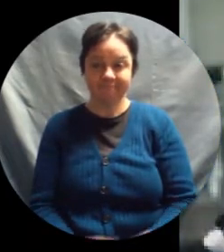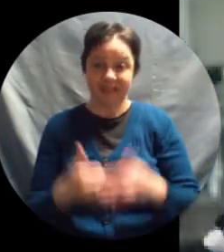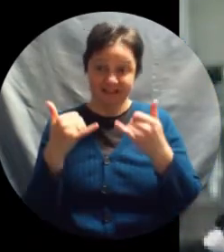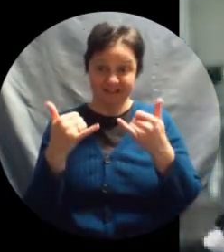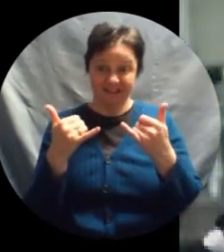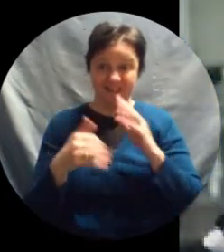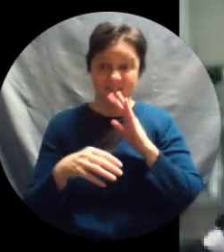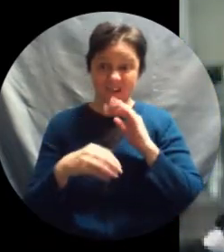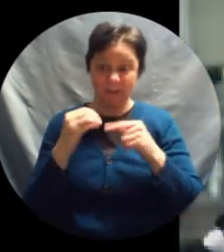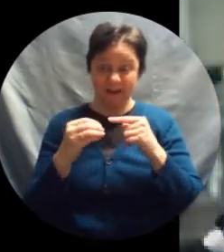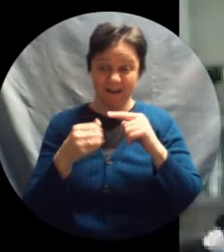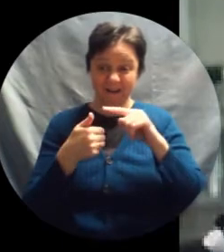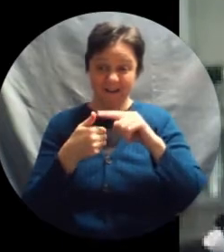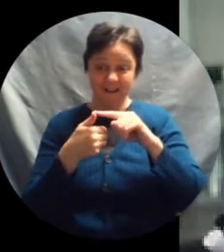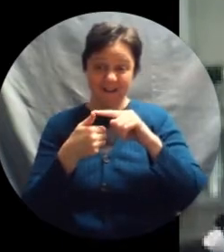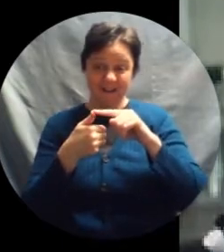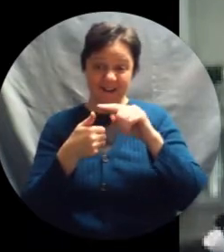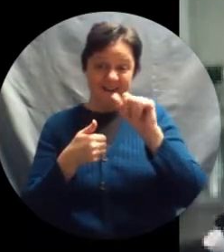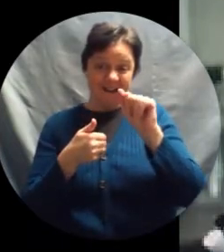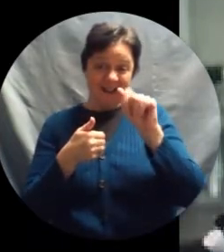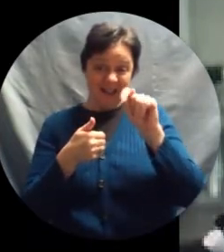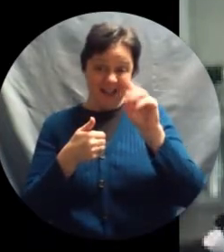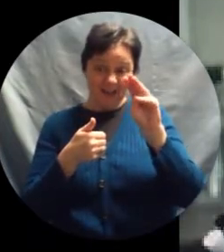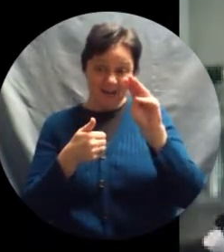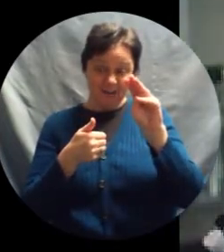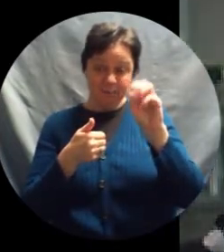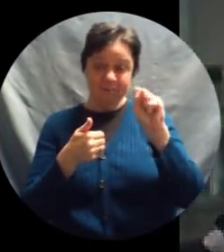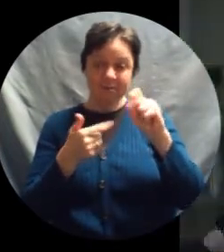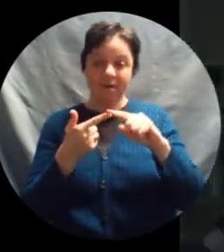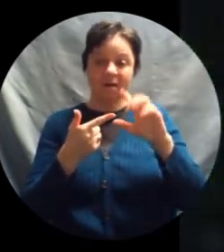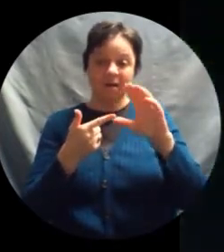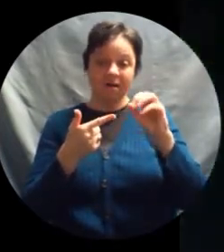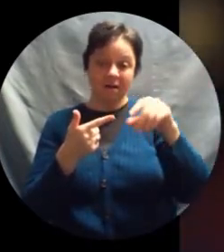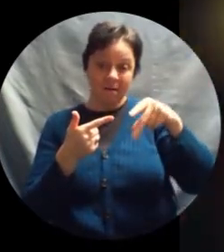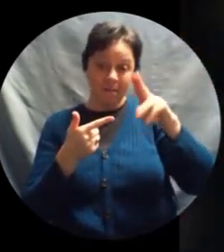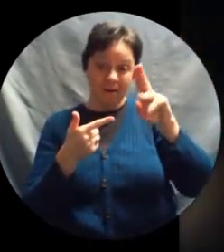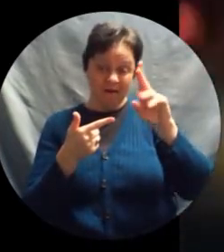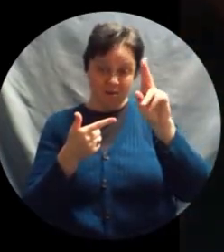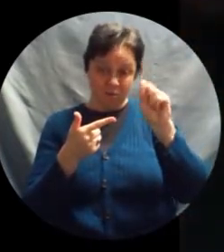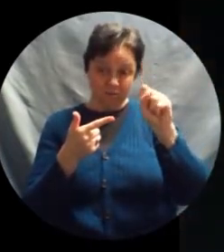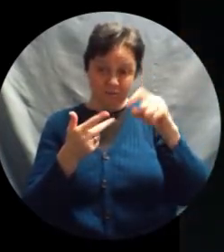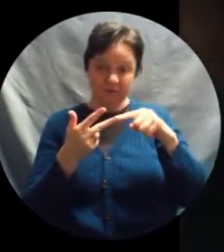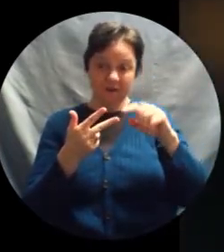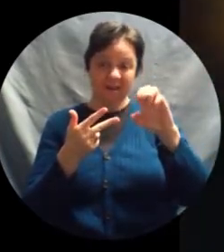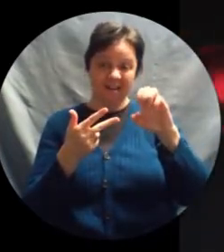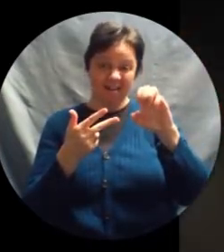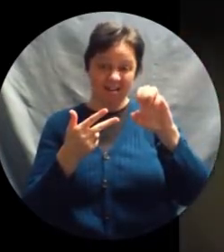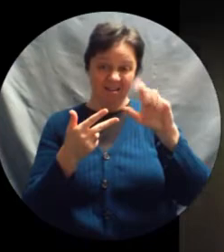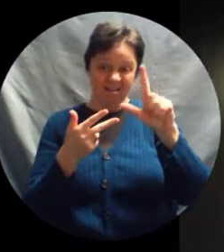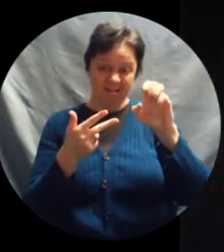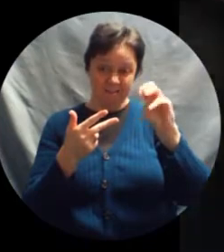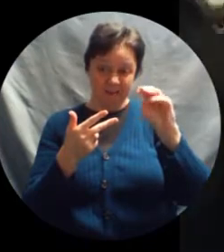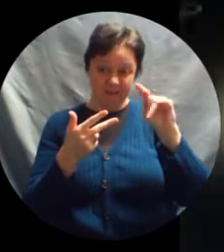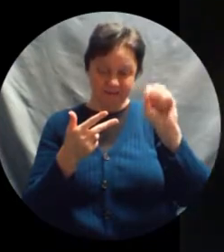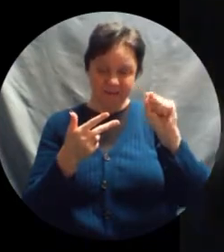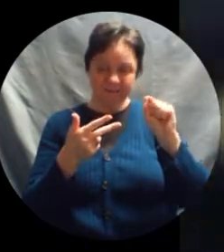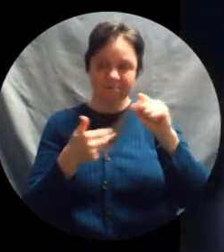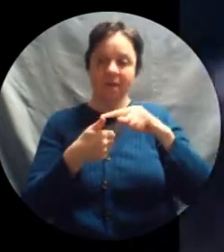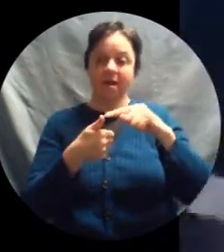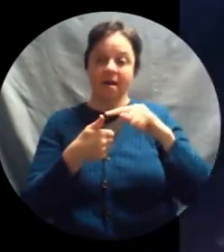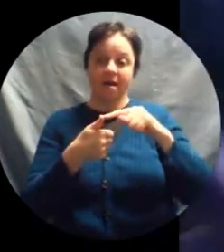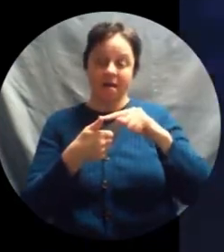today we're going to be talking about atoms, compounds, and elements. And atoms are all around us. Everything that we know of is made up of